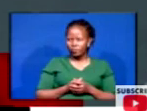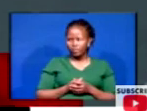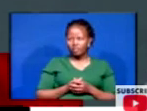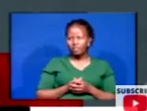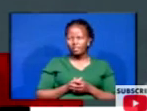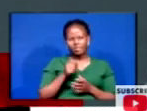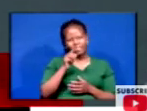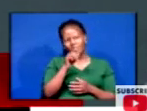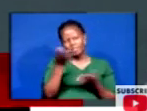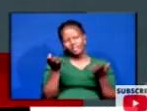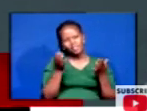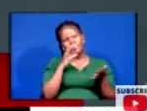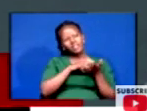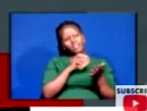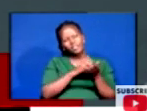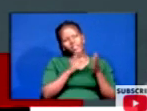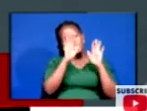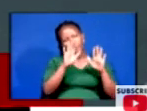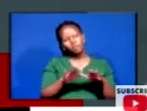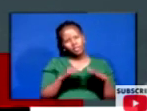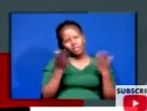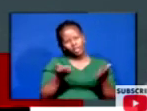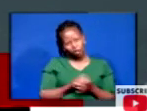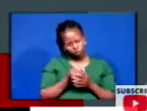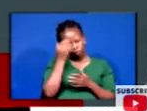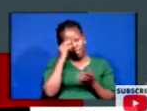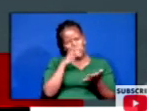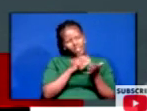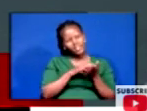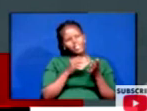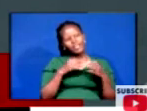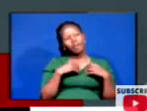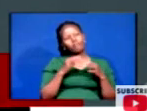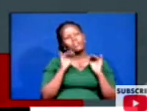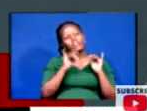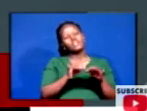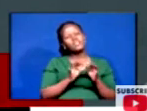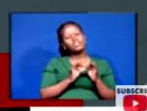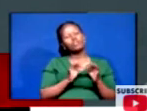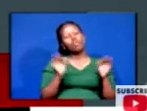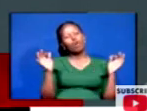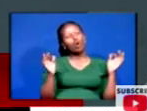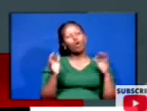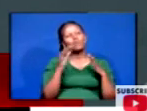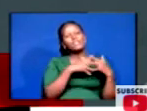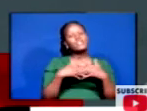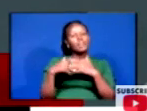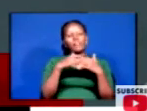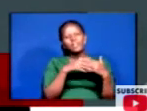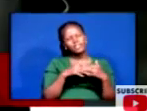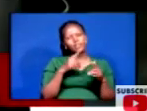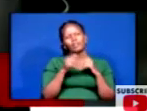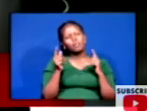the relevance of that case? I know it's a matter that has taken so long in the United States. Yes. But finally, they were, what happened? Just